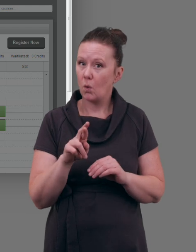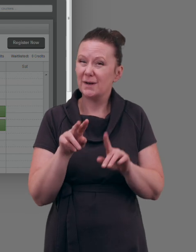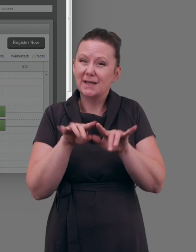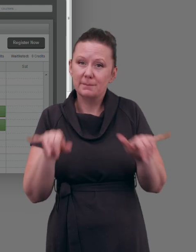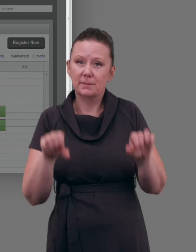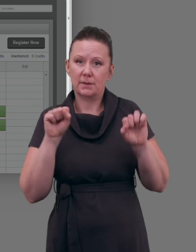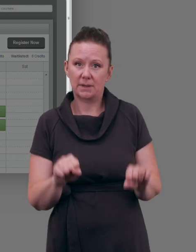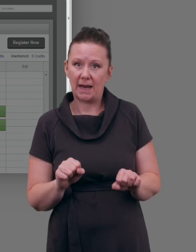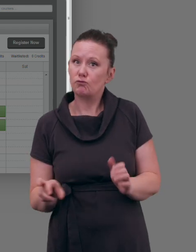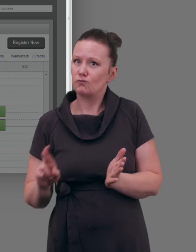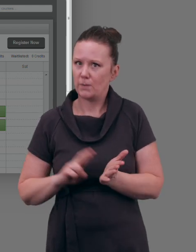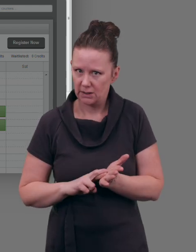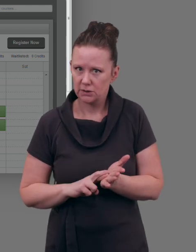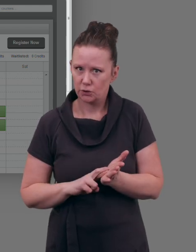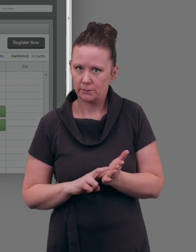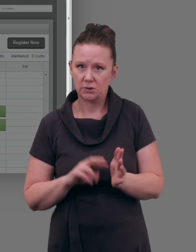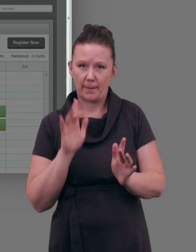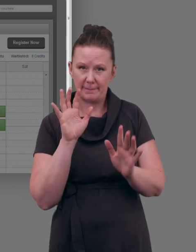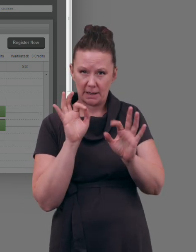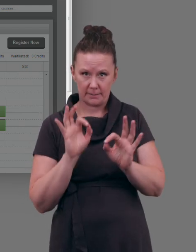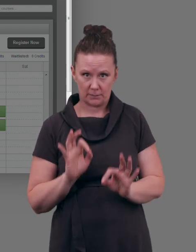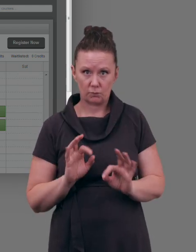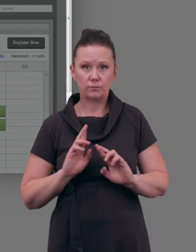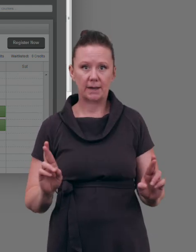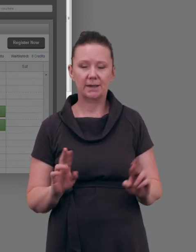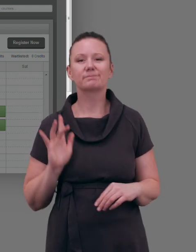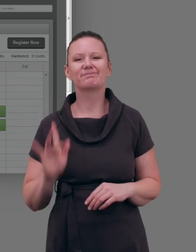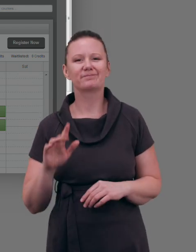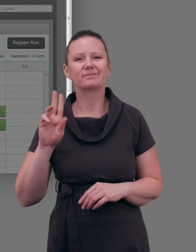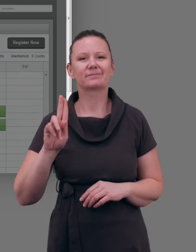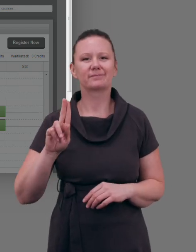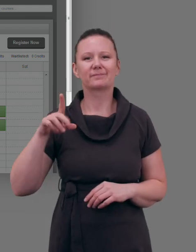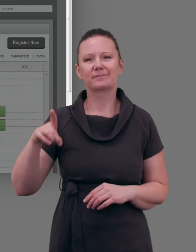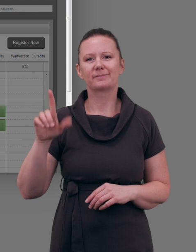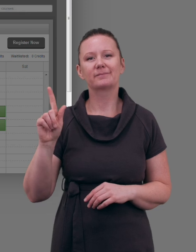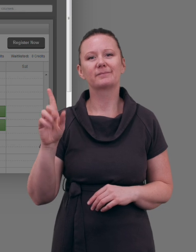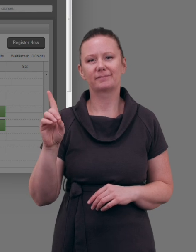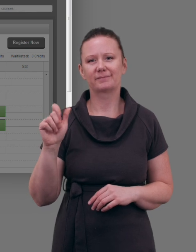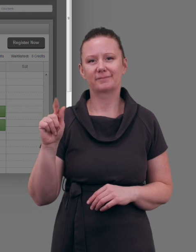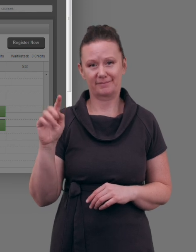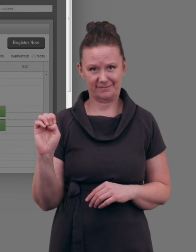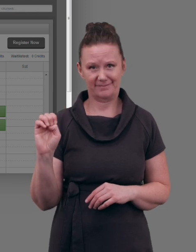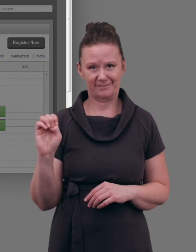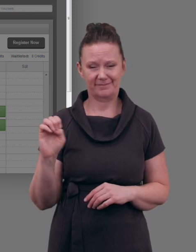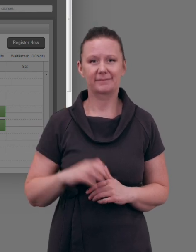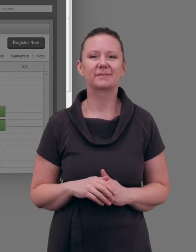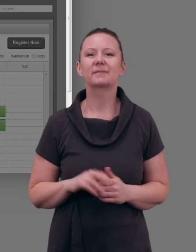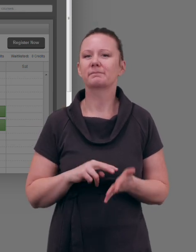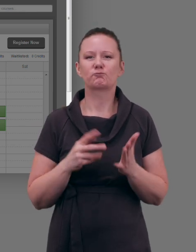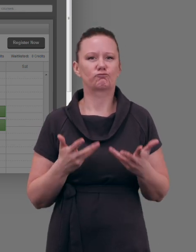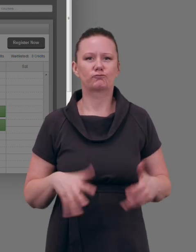same time. Select the Update button when you have completed your selections, and you will be registered and dropped from the sections